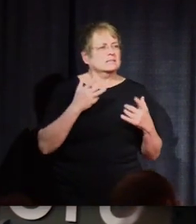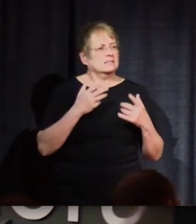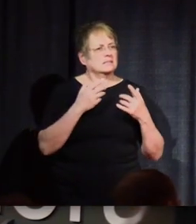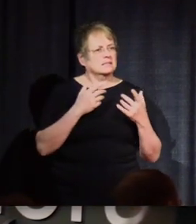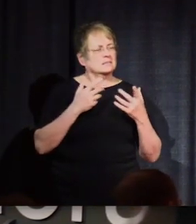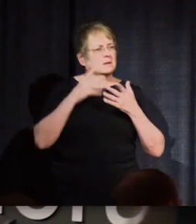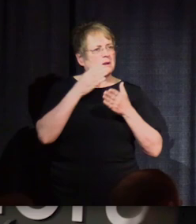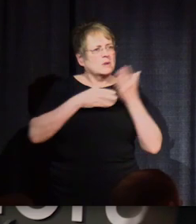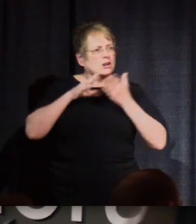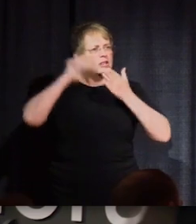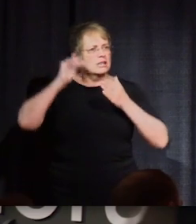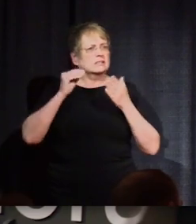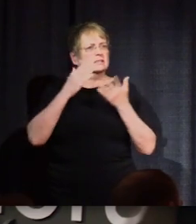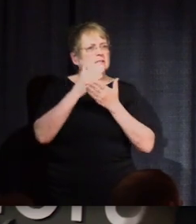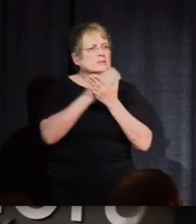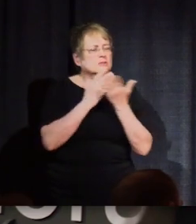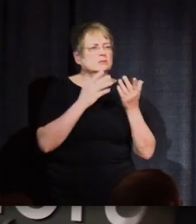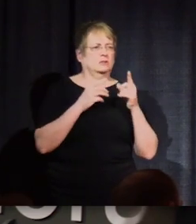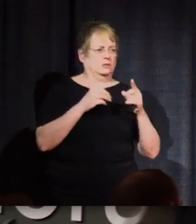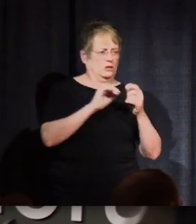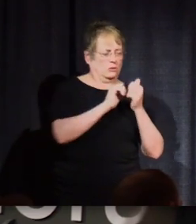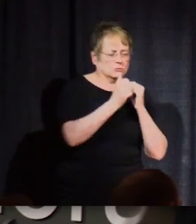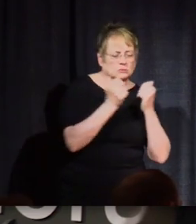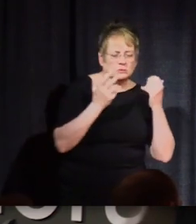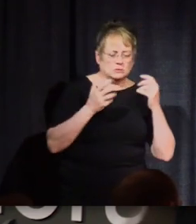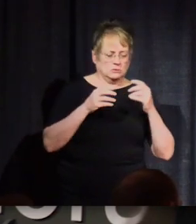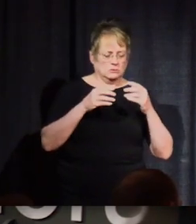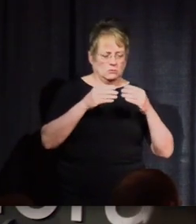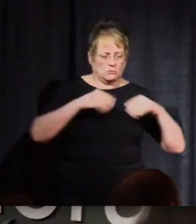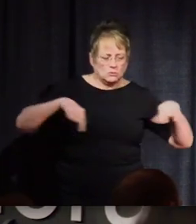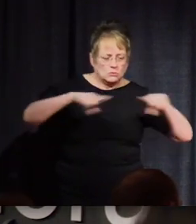lessons learned on the court or the field or the mat